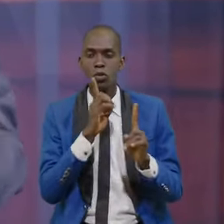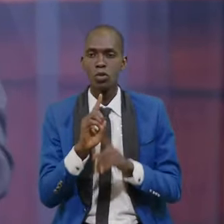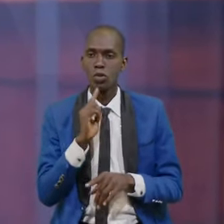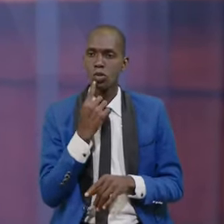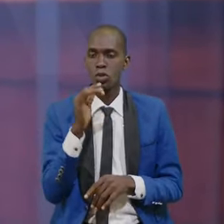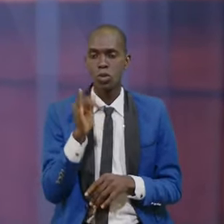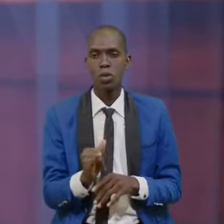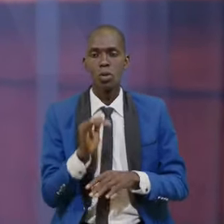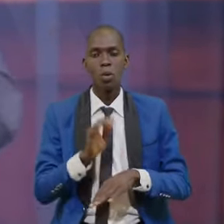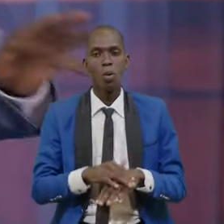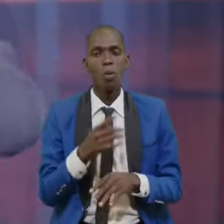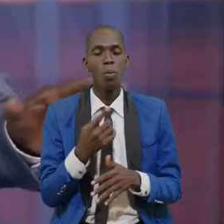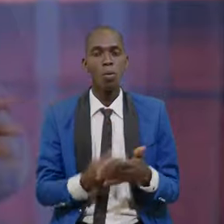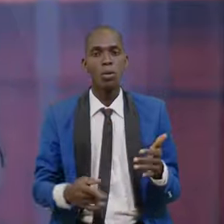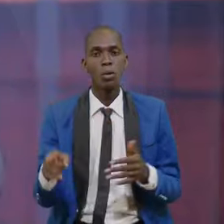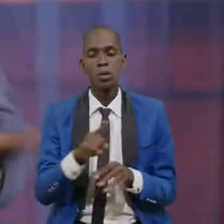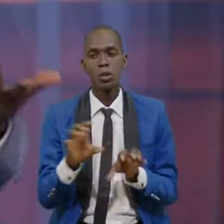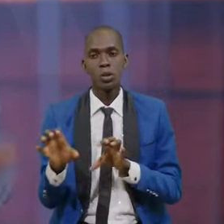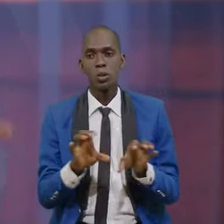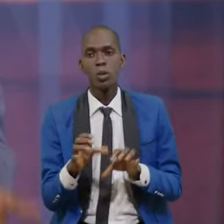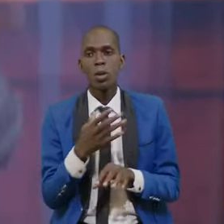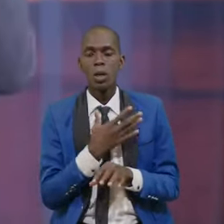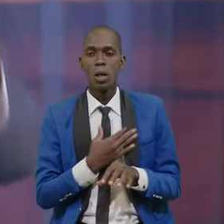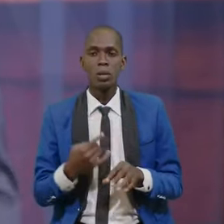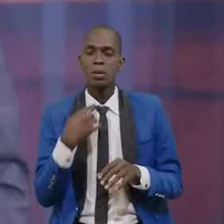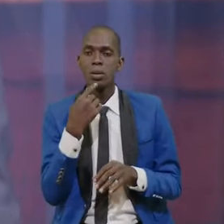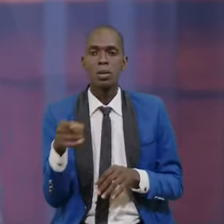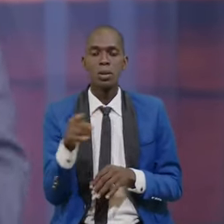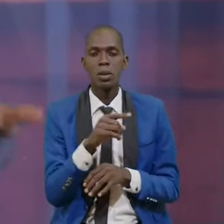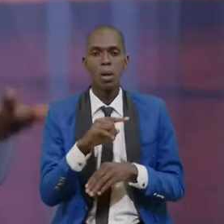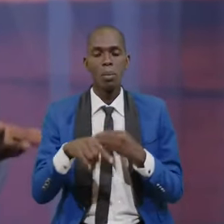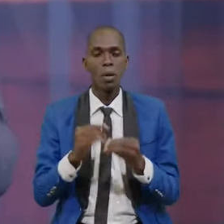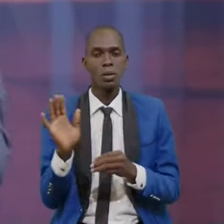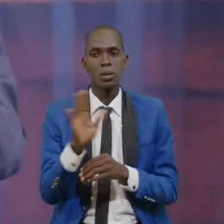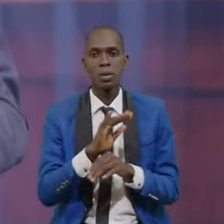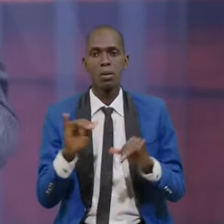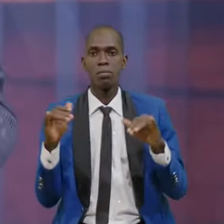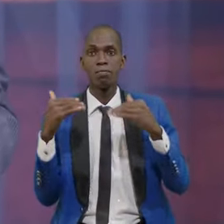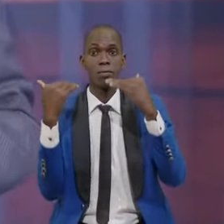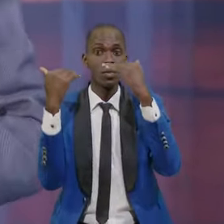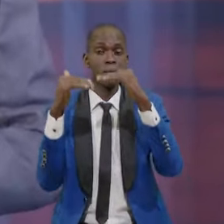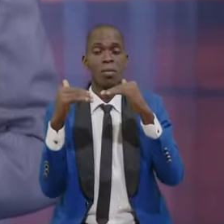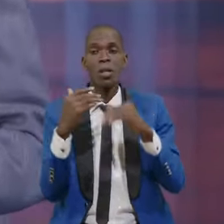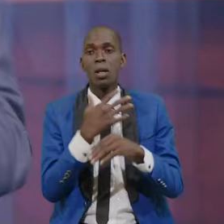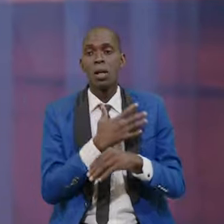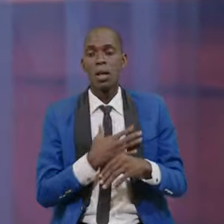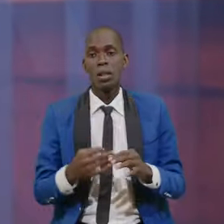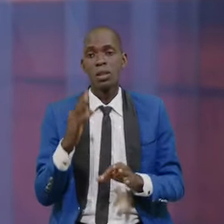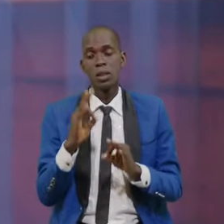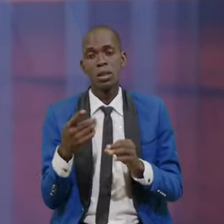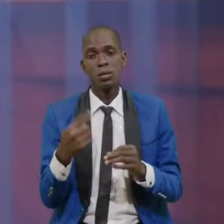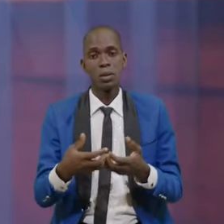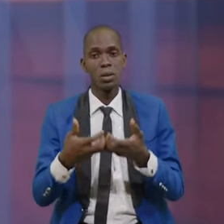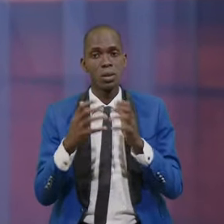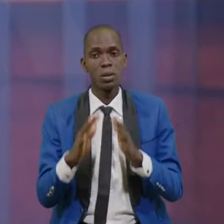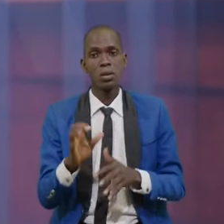the standard is and where the standard is falling, and they'll raise up the standard. If engineers met together,